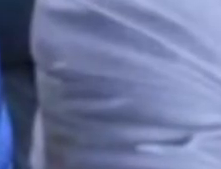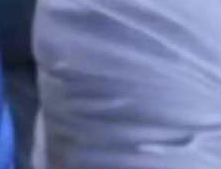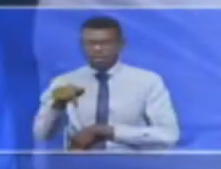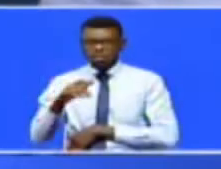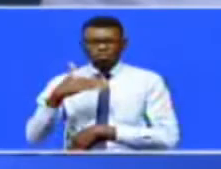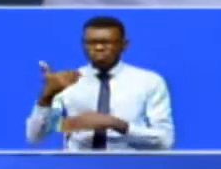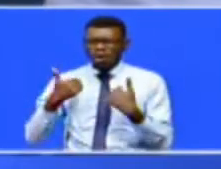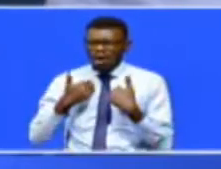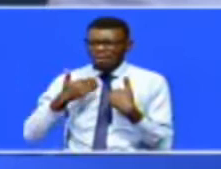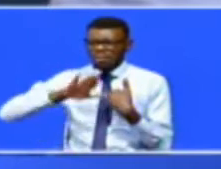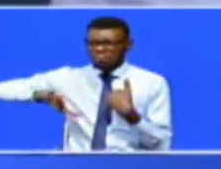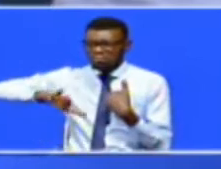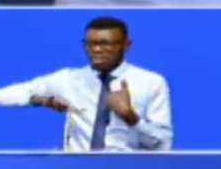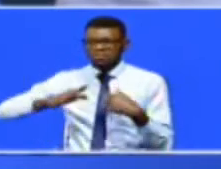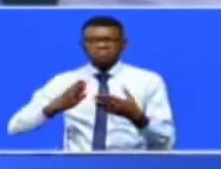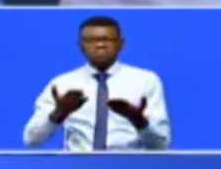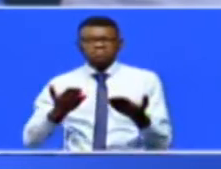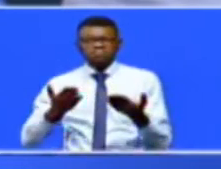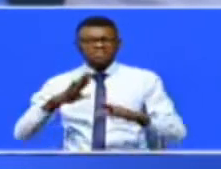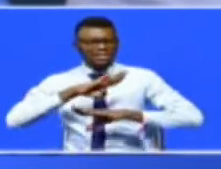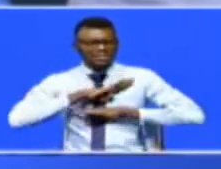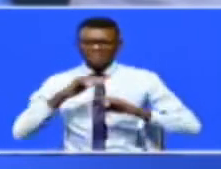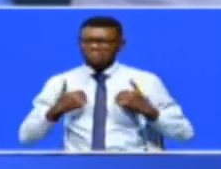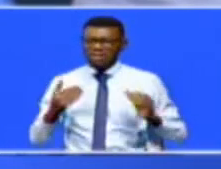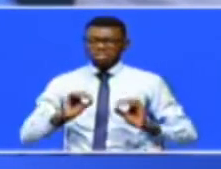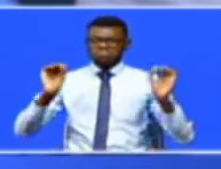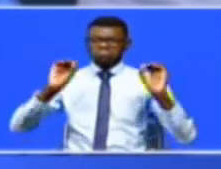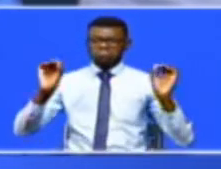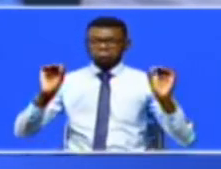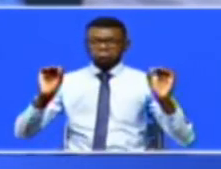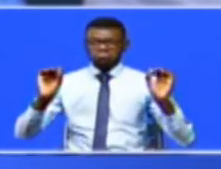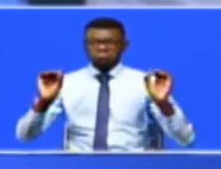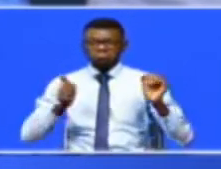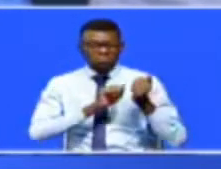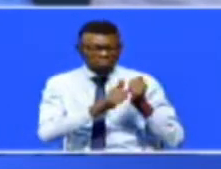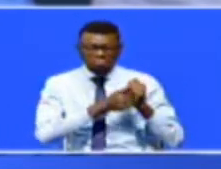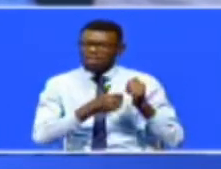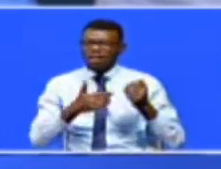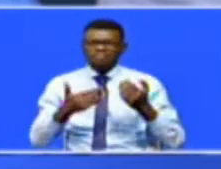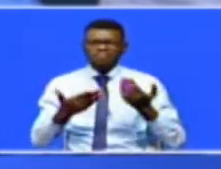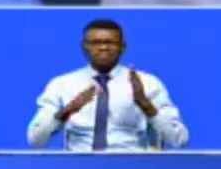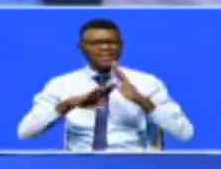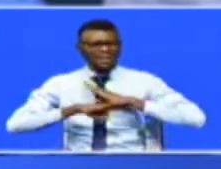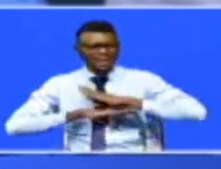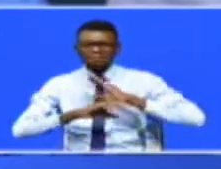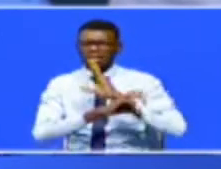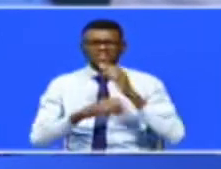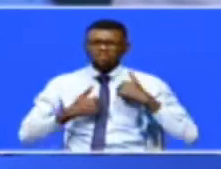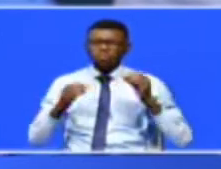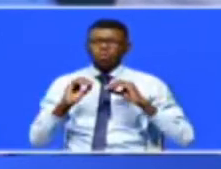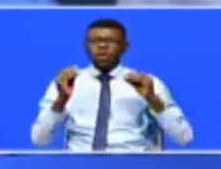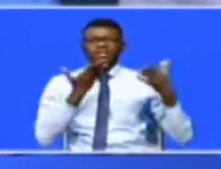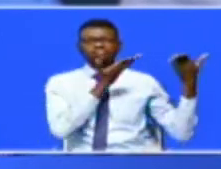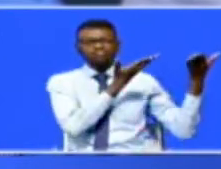have a deficit. We never produce enough maize for the country. So we rely on imports